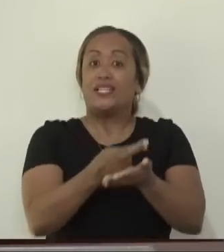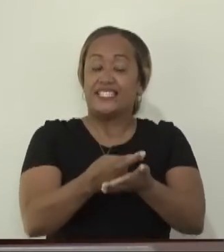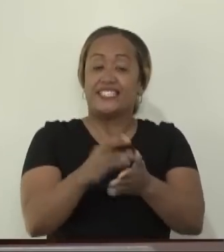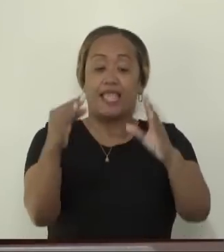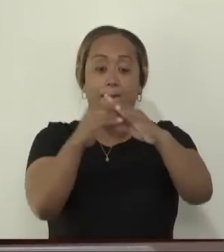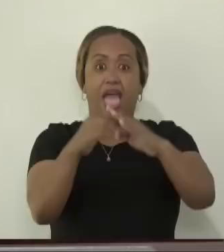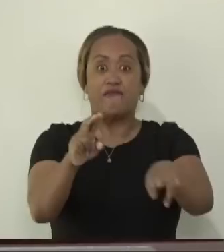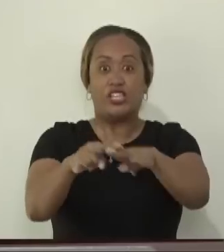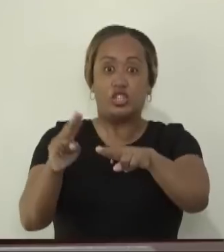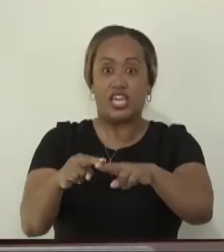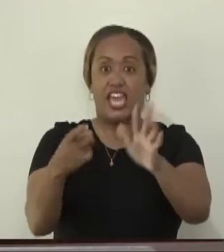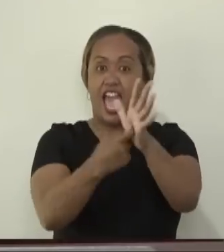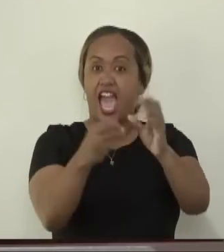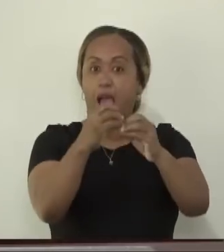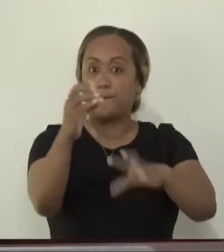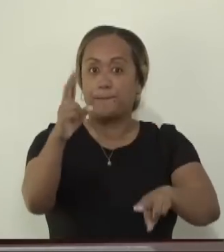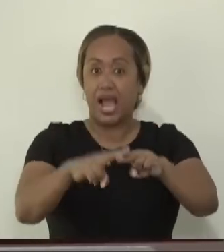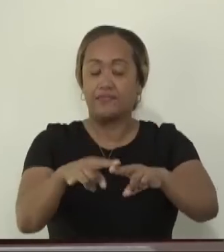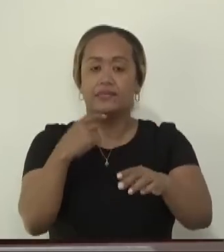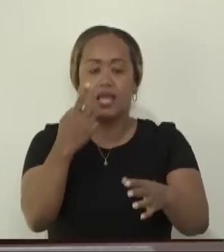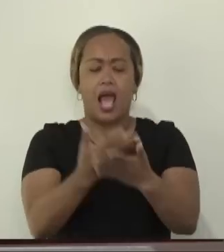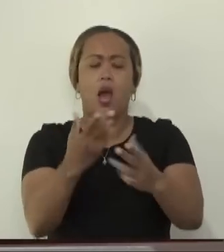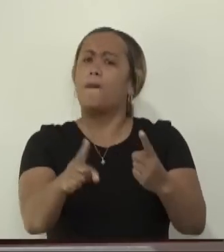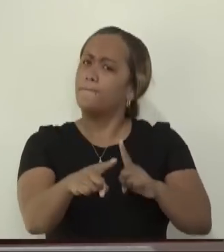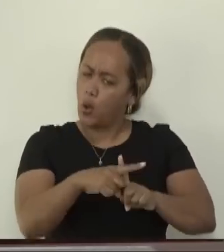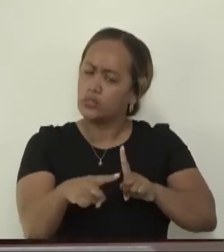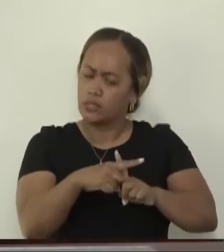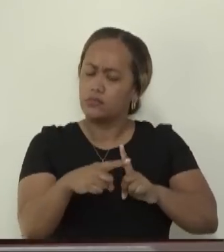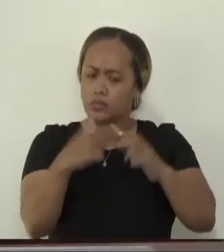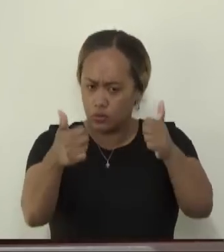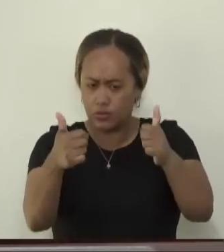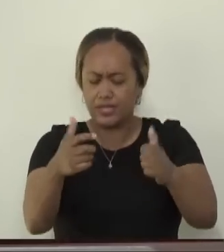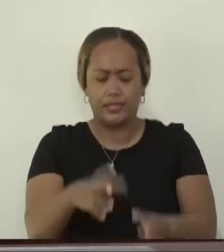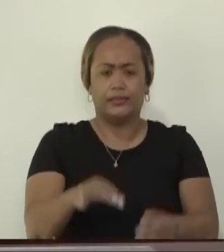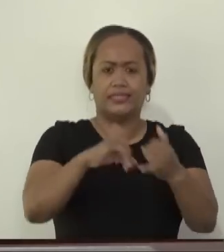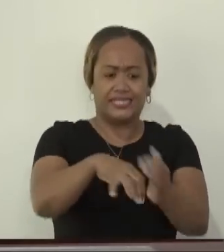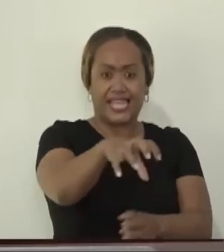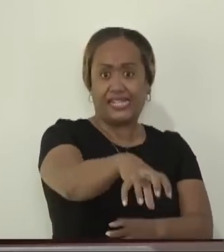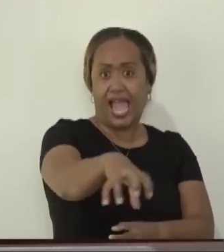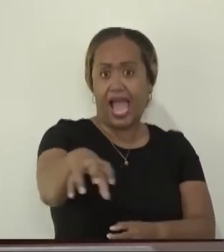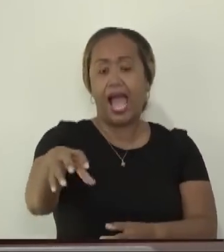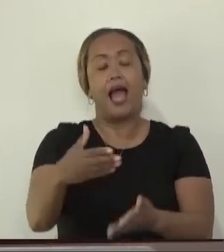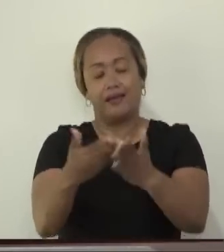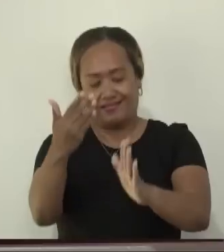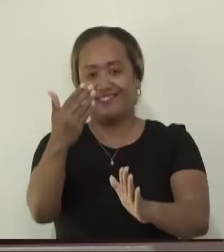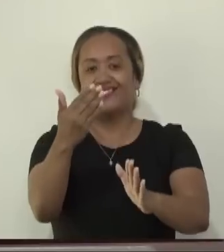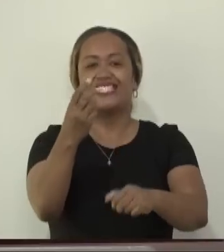to 8% due to the positive performance in some of the key sectors in the first half of this